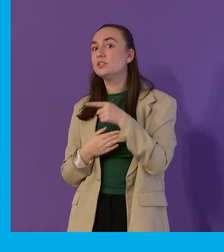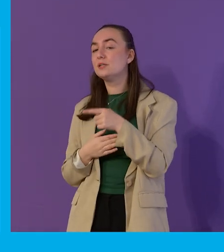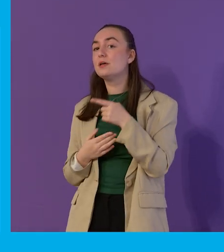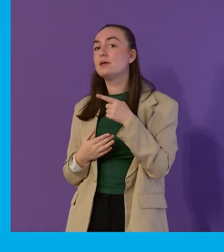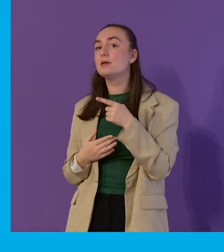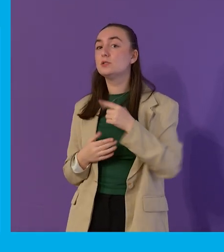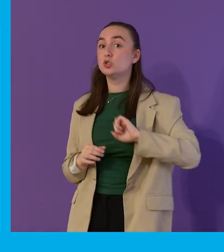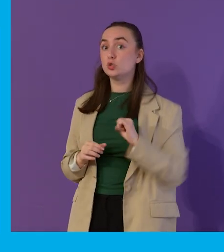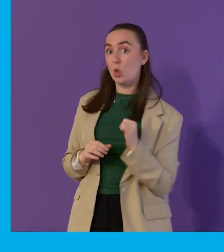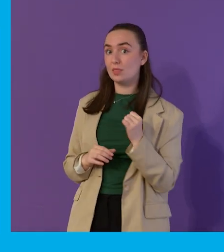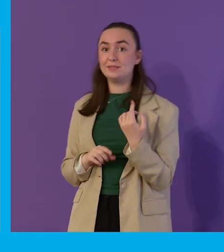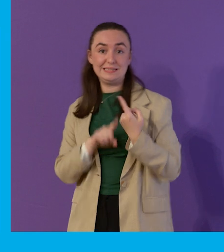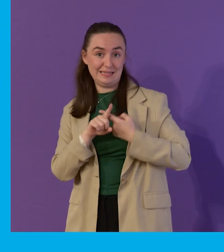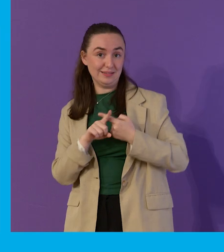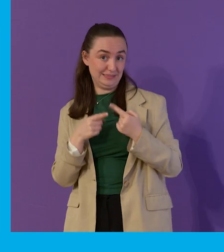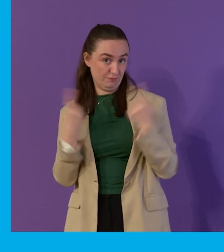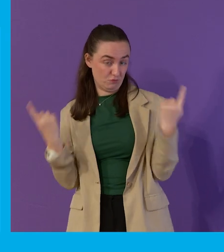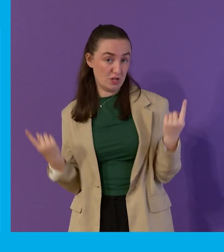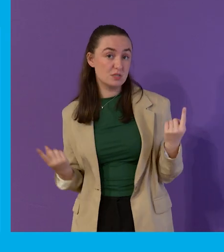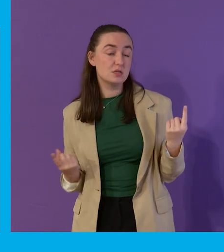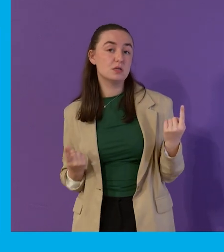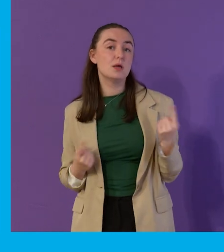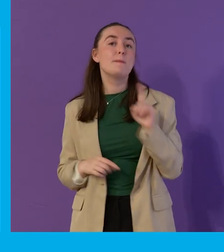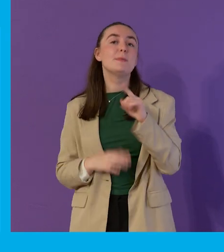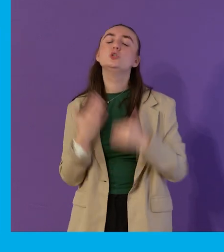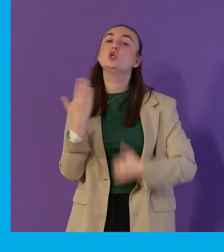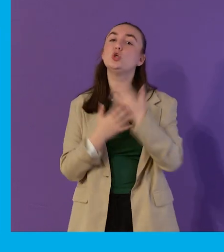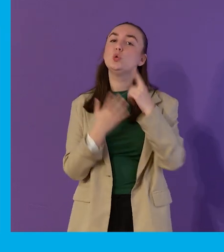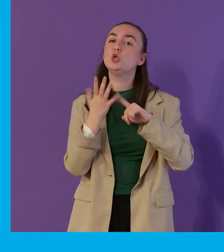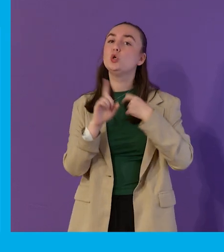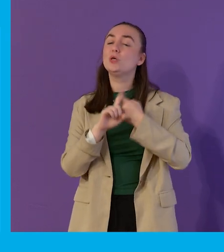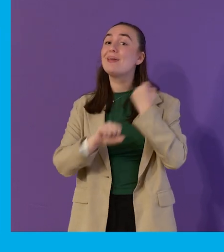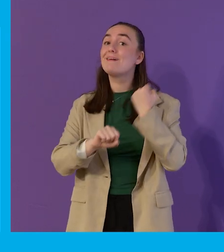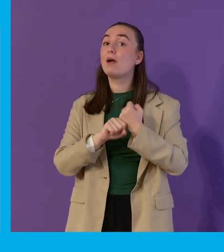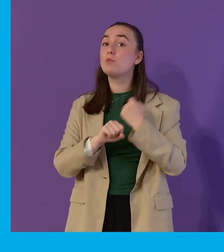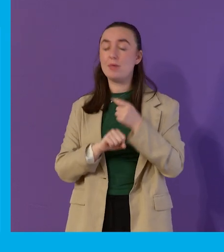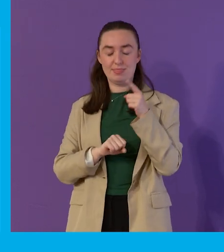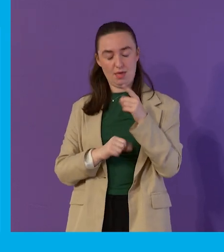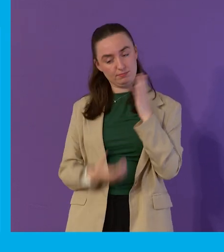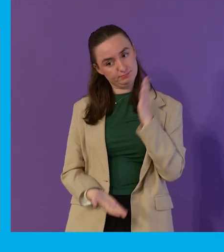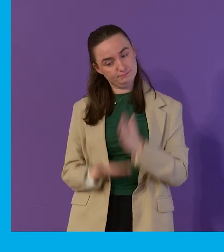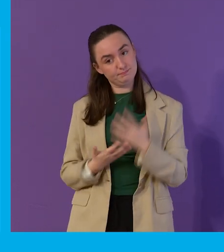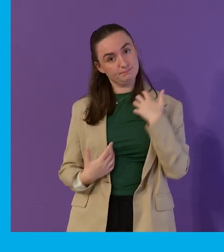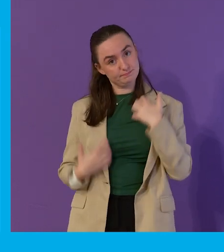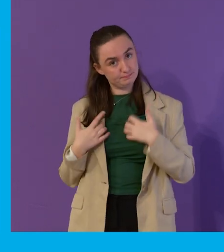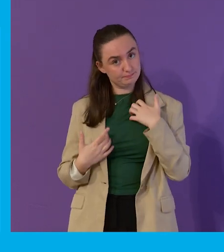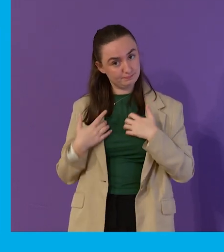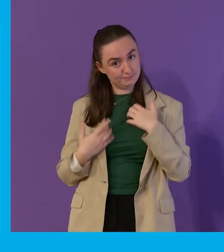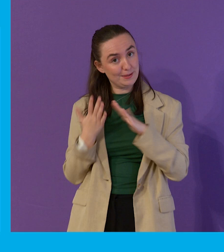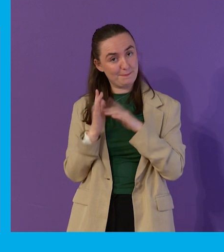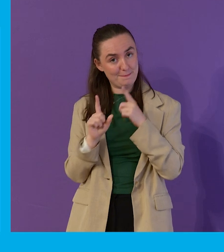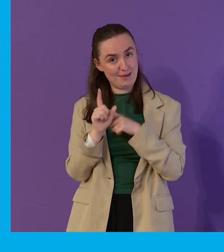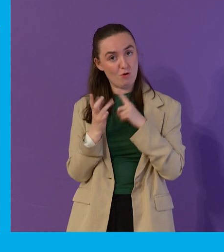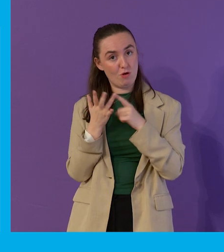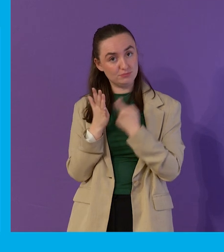back quite hard against them. The new UK government is very, very, very keen on mayors. So mayors as a